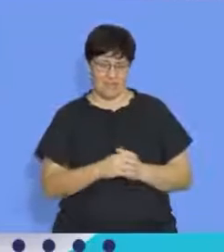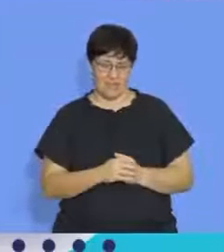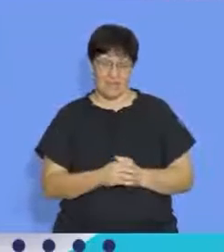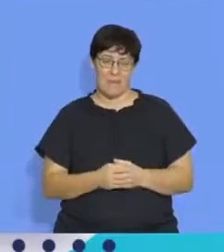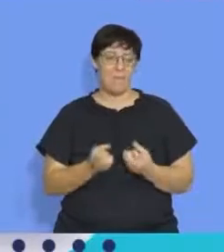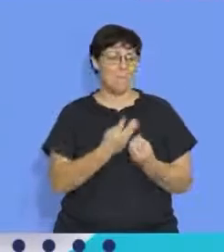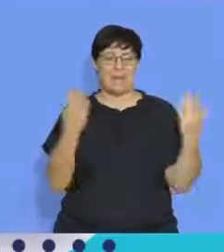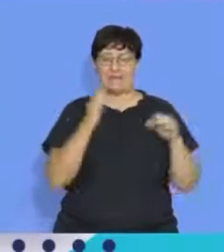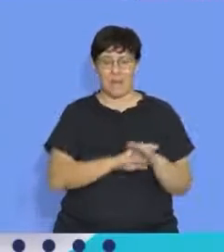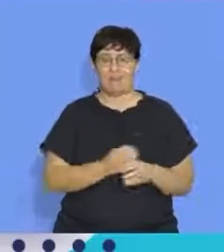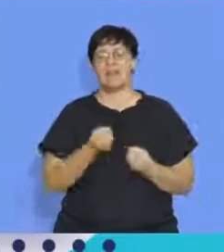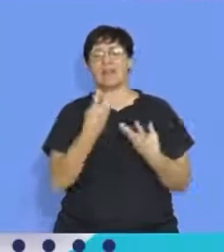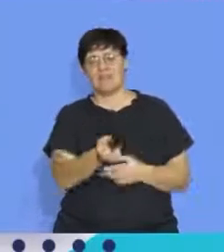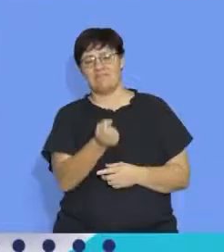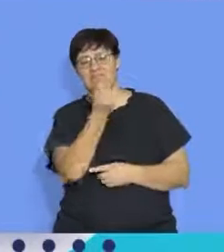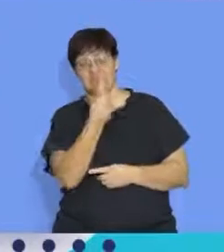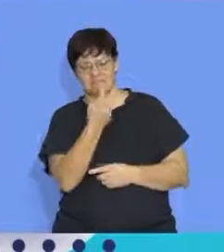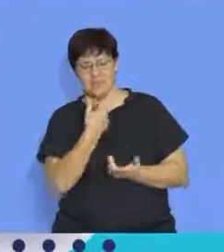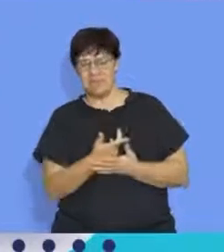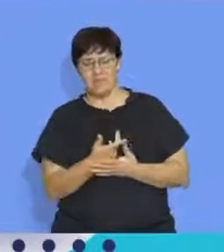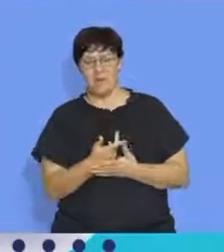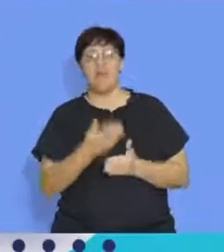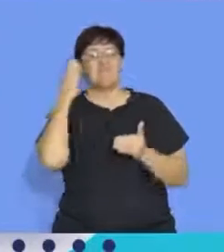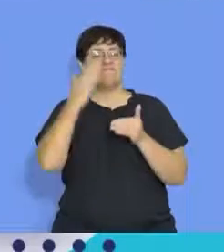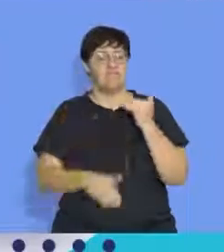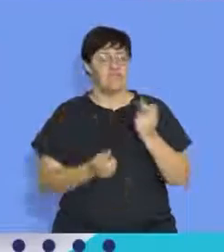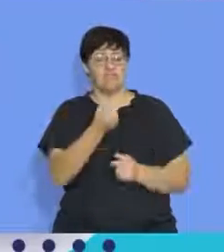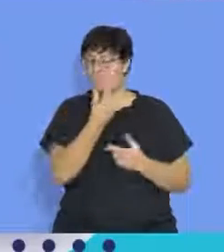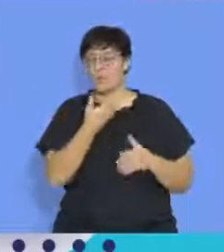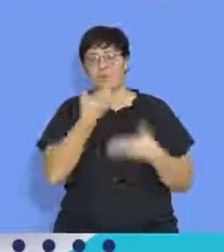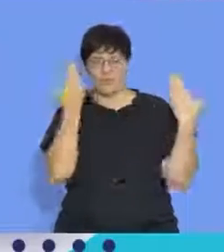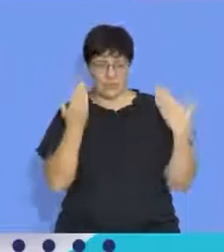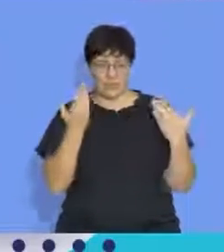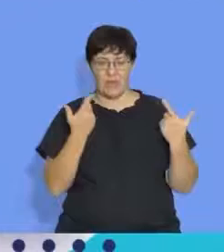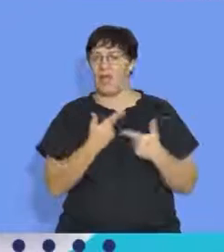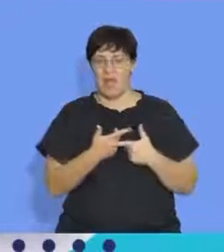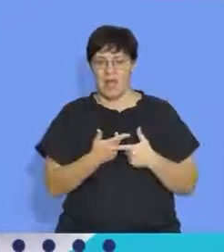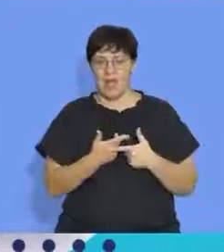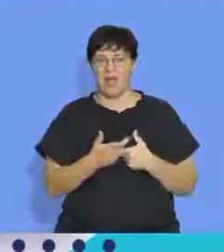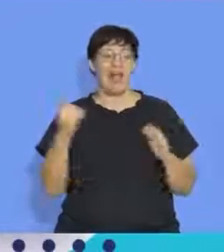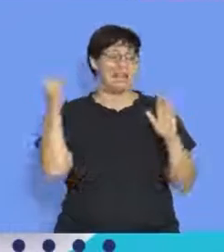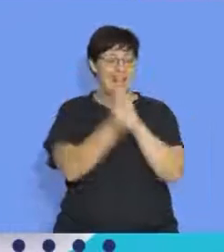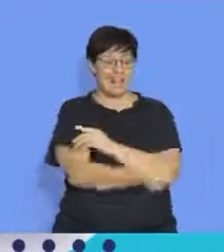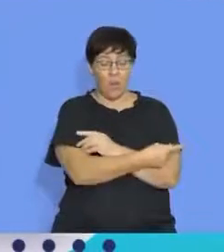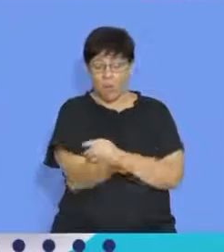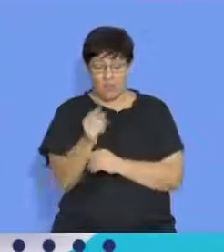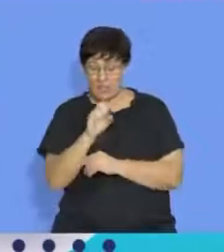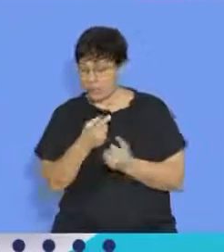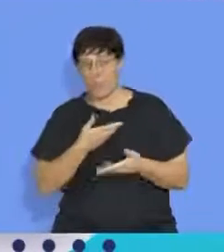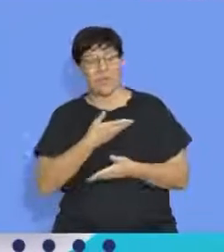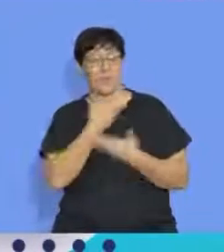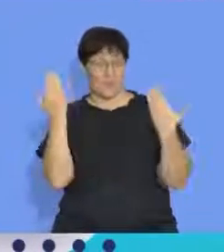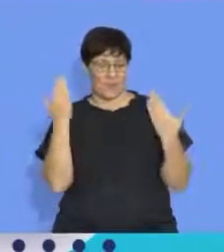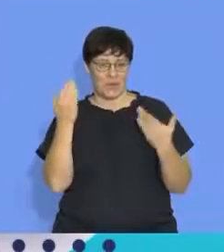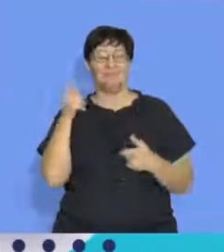times people are given antibiotics and they don't finish the course. And what happens is they don't kill all the bacteria, and the